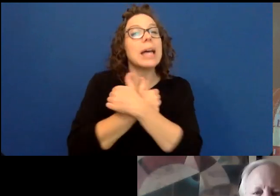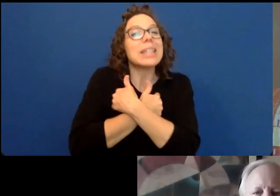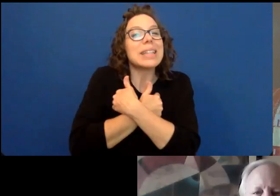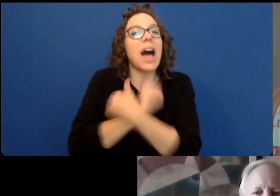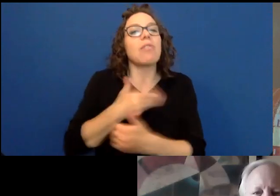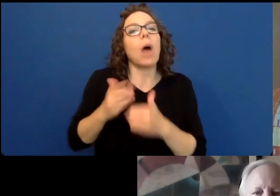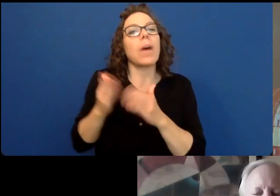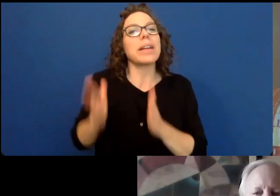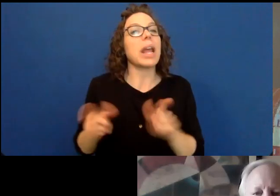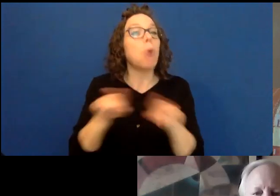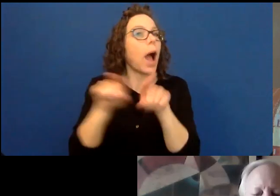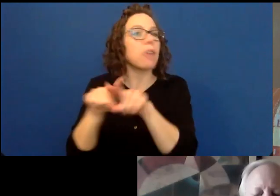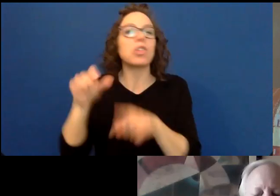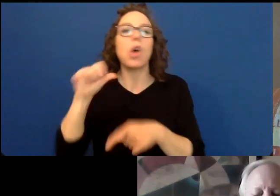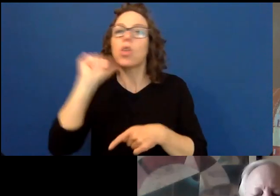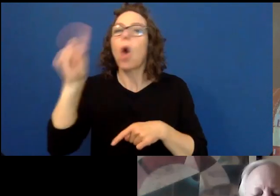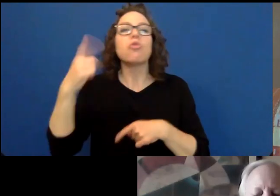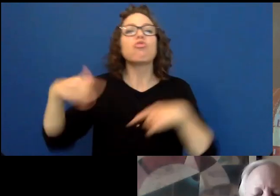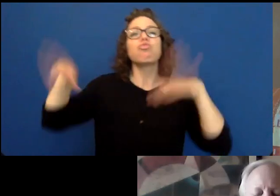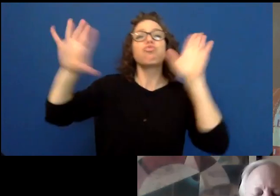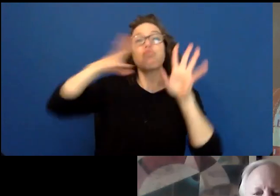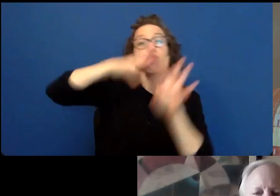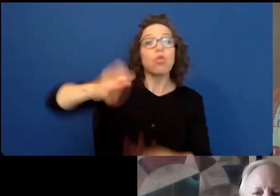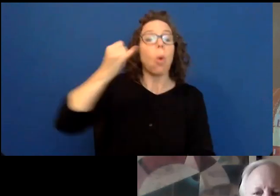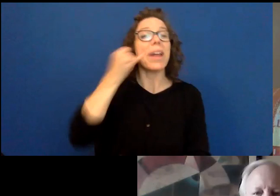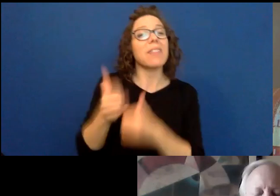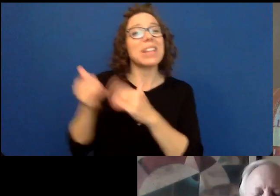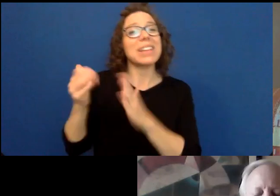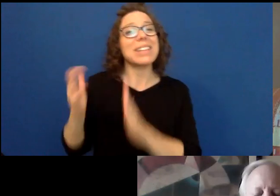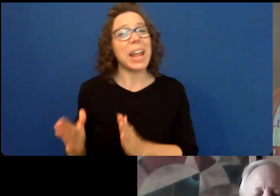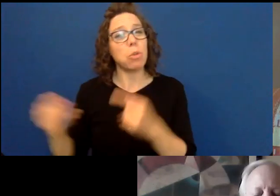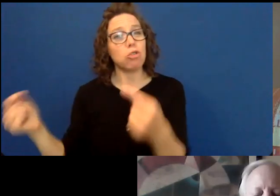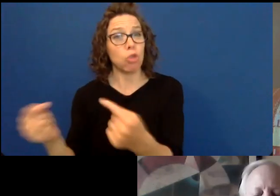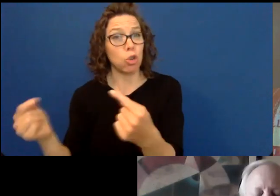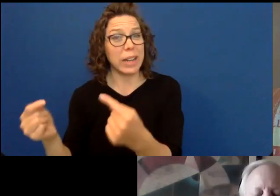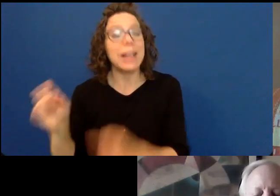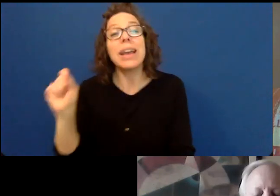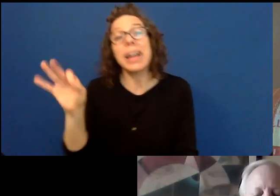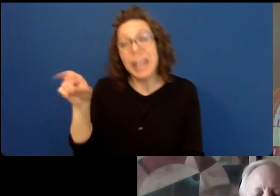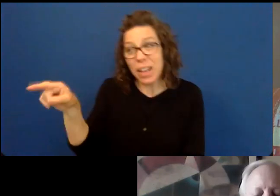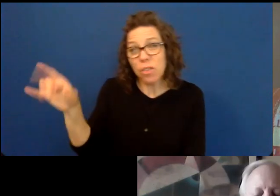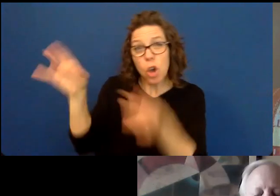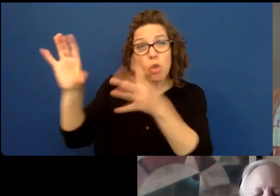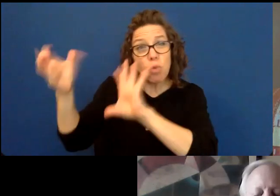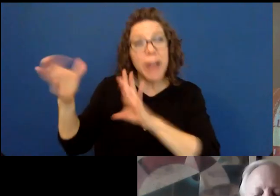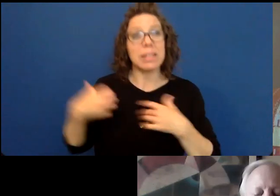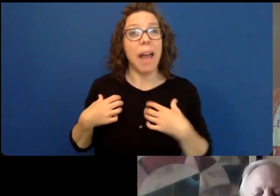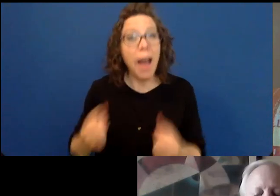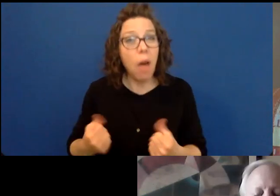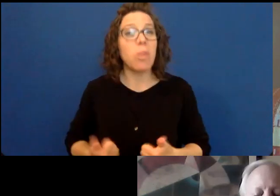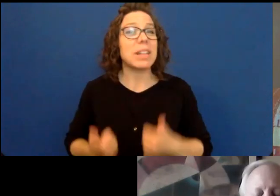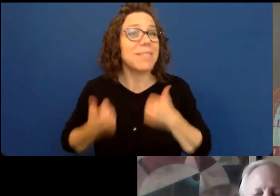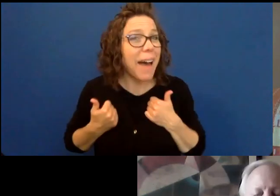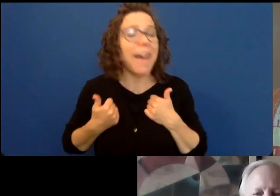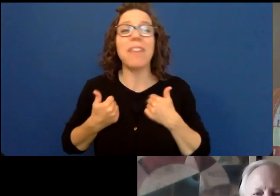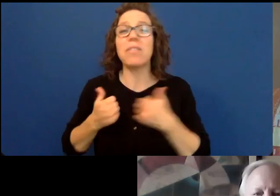idly by as our neighbor bleeds. When someone is in crisis or their health or life is in danger,